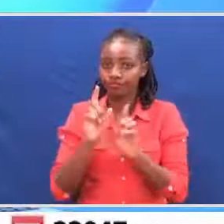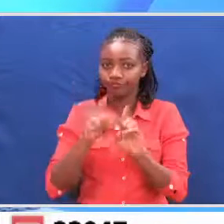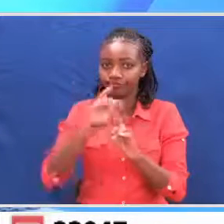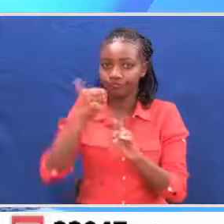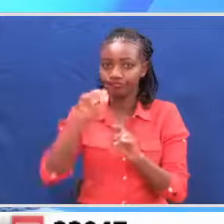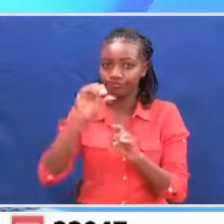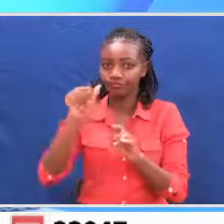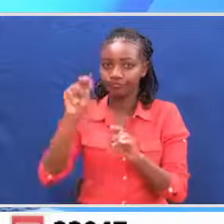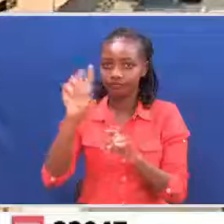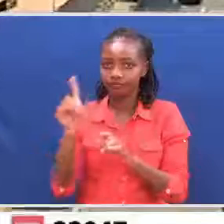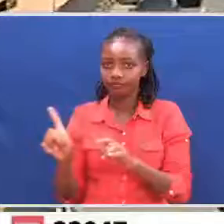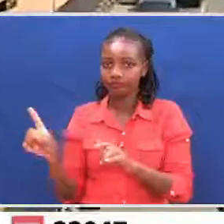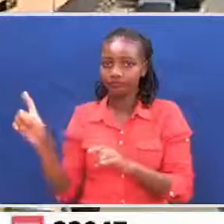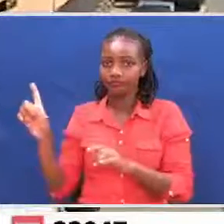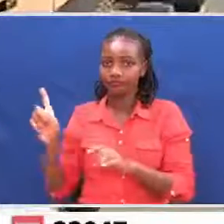reports.